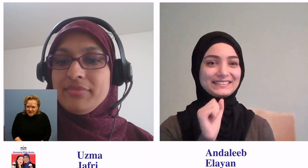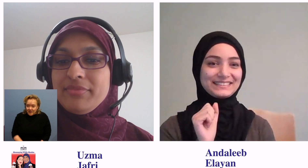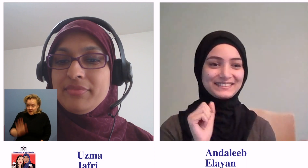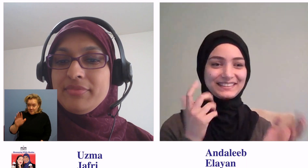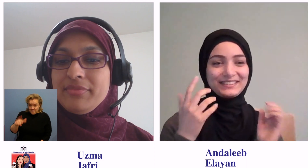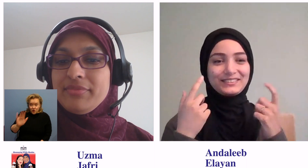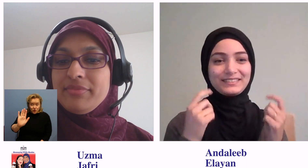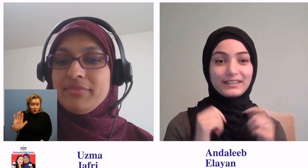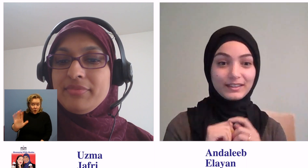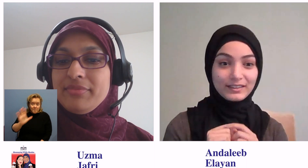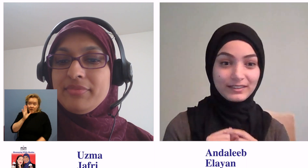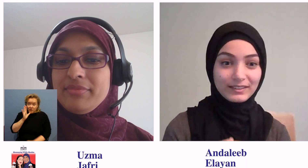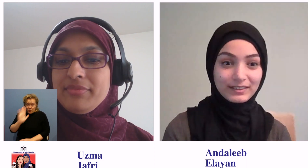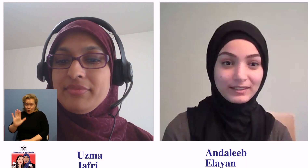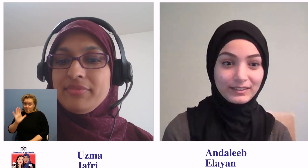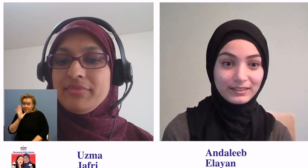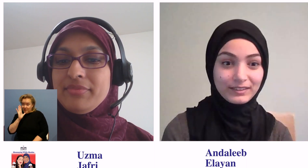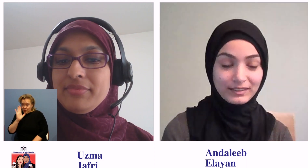My mom...